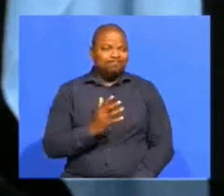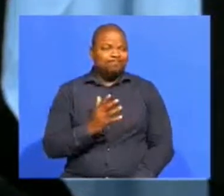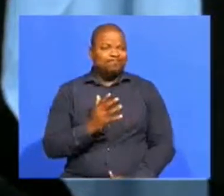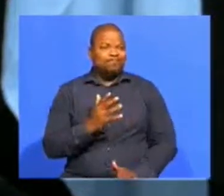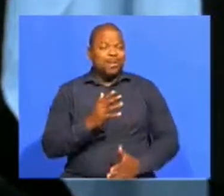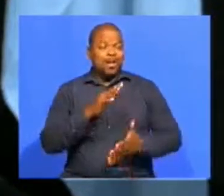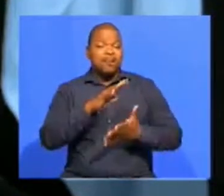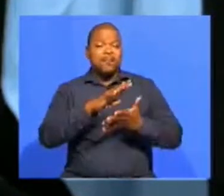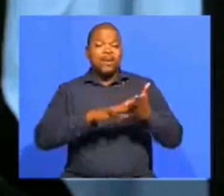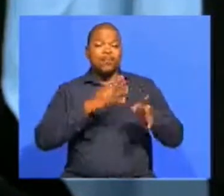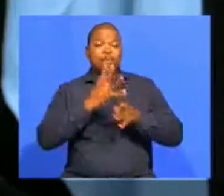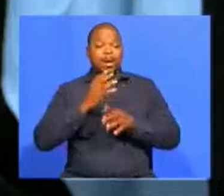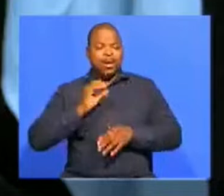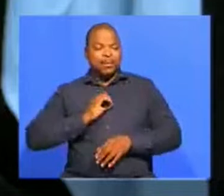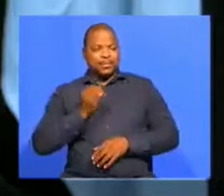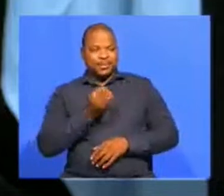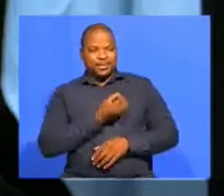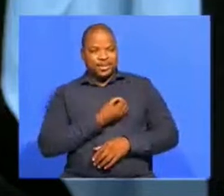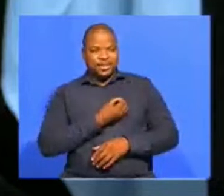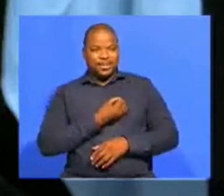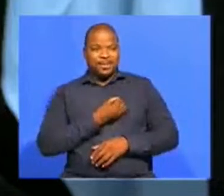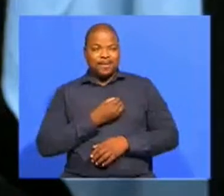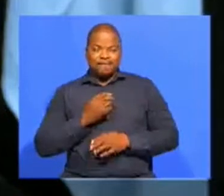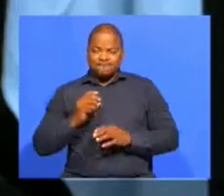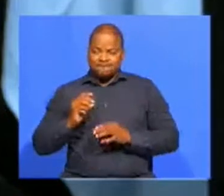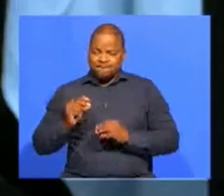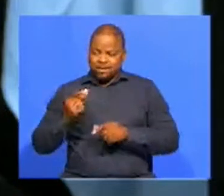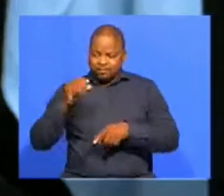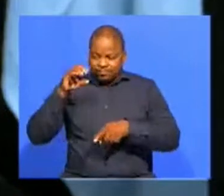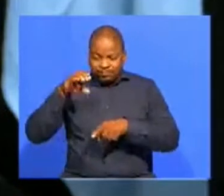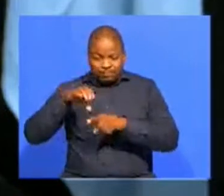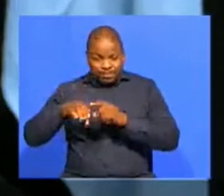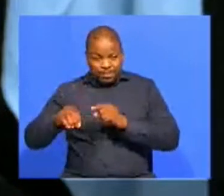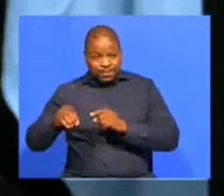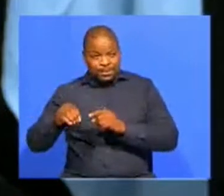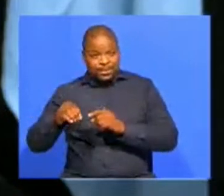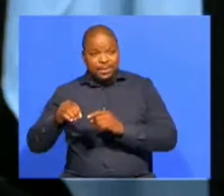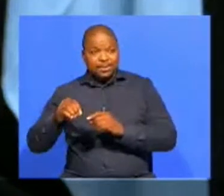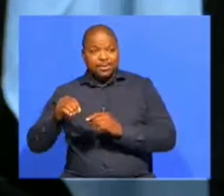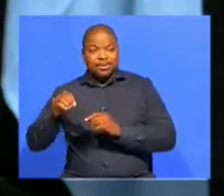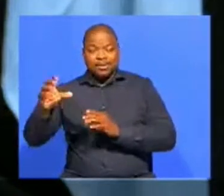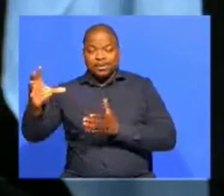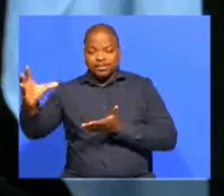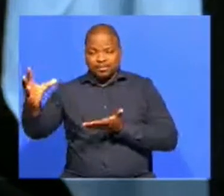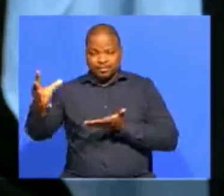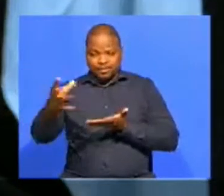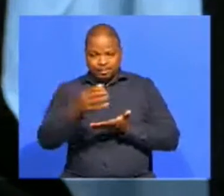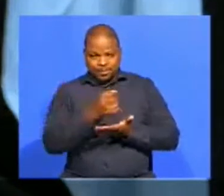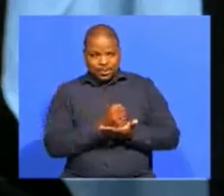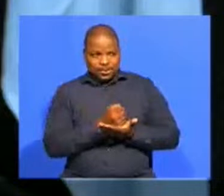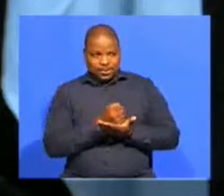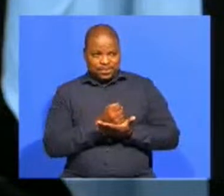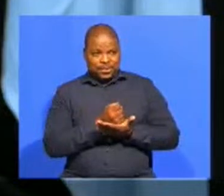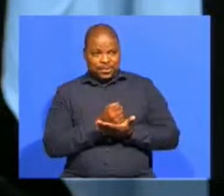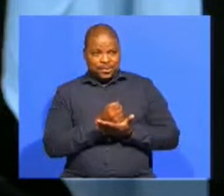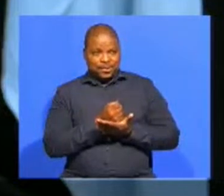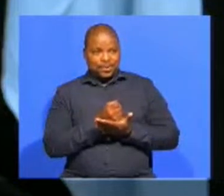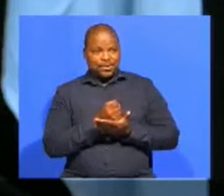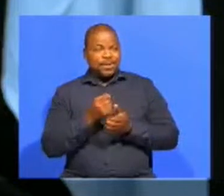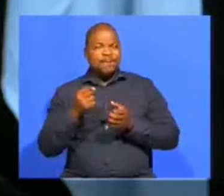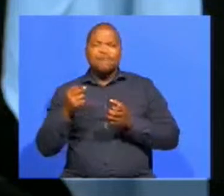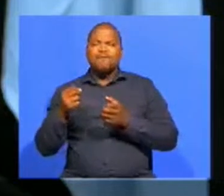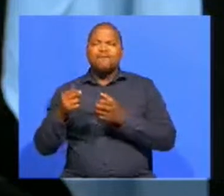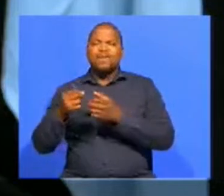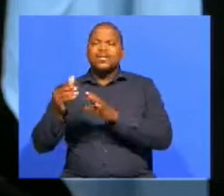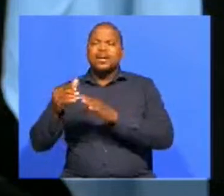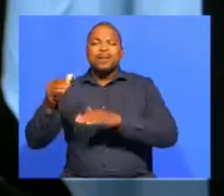registry framework, we were able to quickly seize the assets. Of course, there was a fight